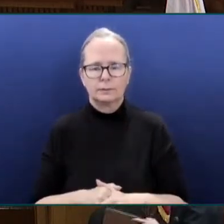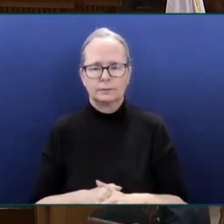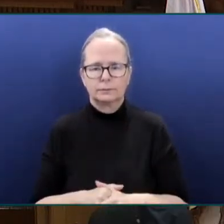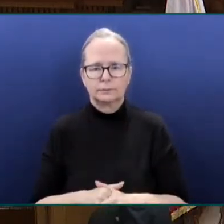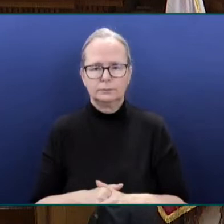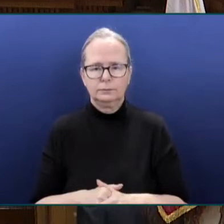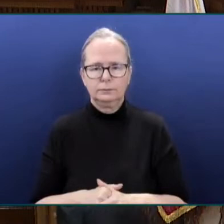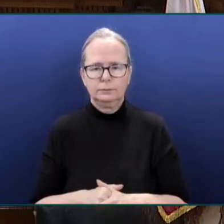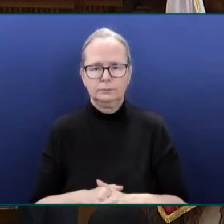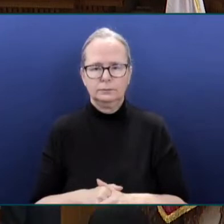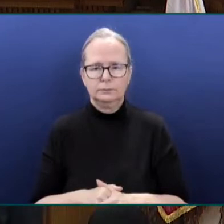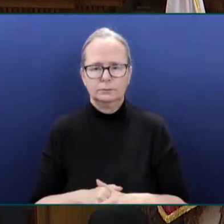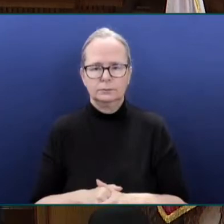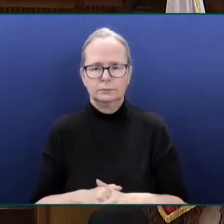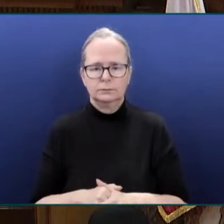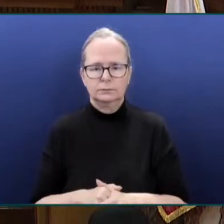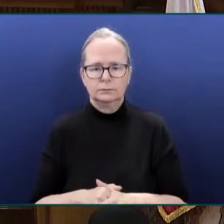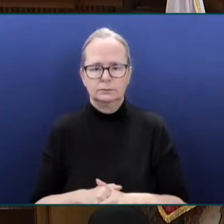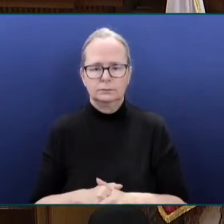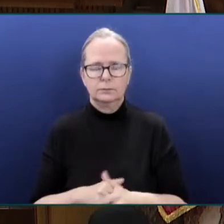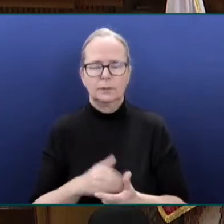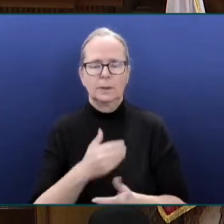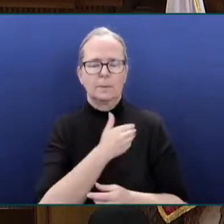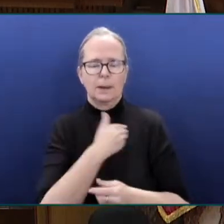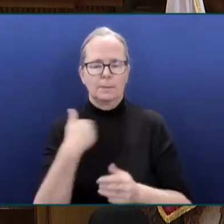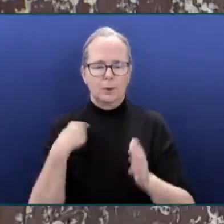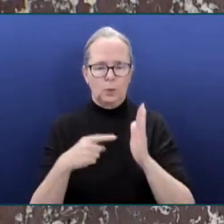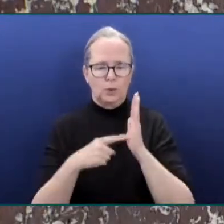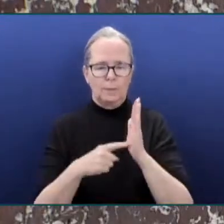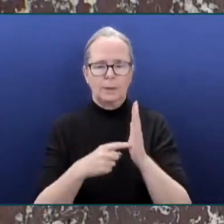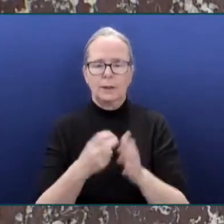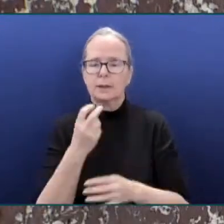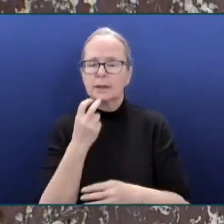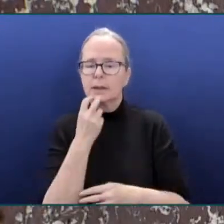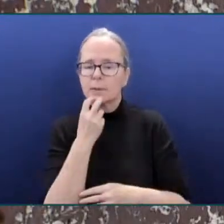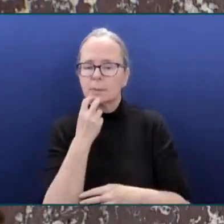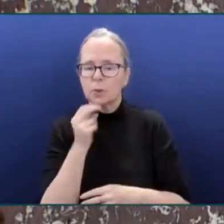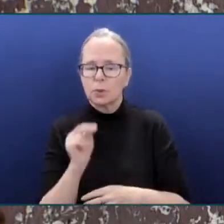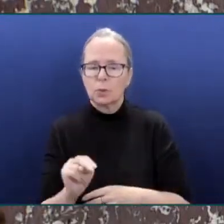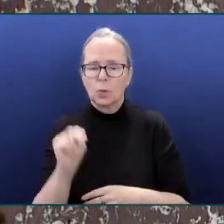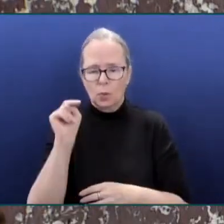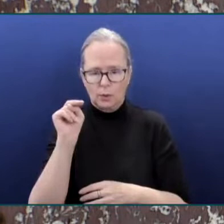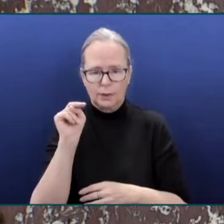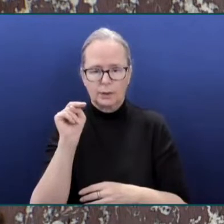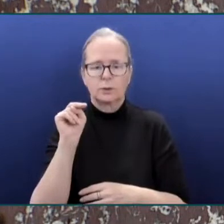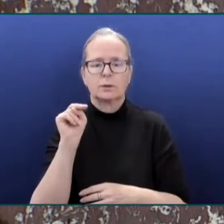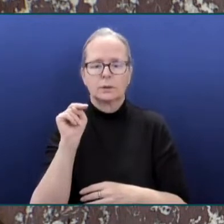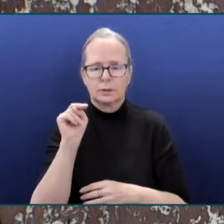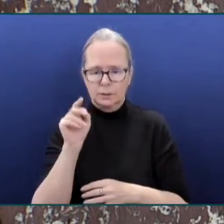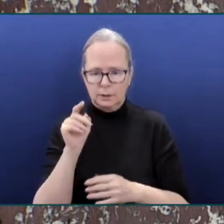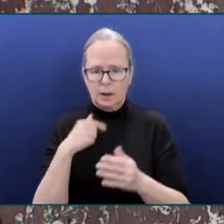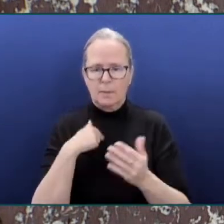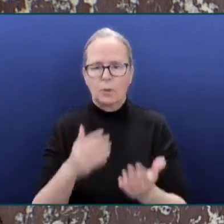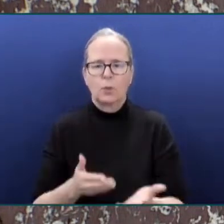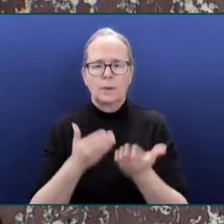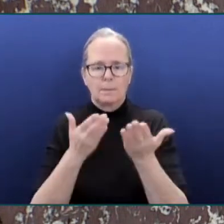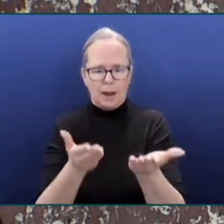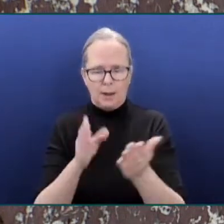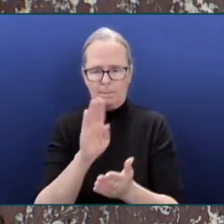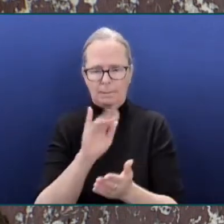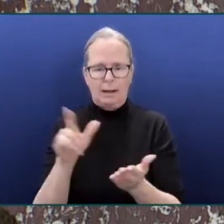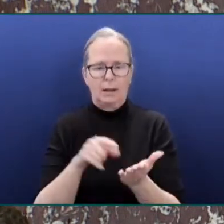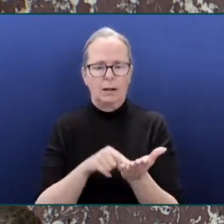Member for Kamloops North Thompson. Thank you, Mr. Speaker. I move a bill entitled Miscellaneous Statutes Gas Price Relief Amendment